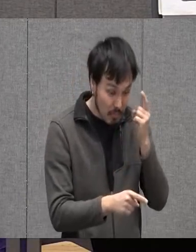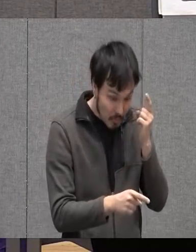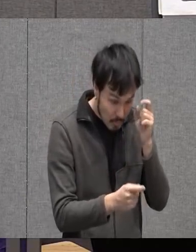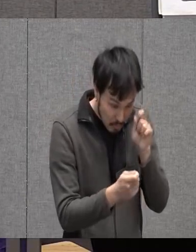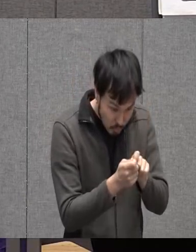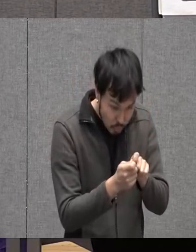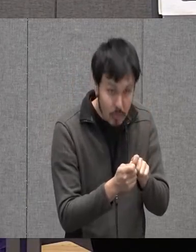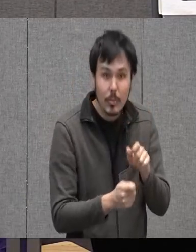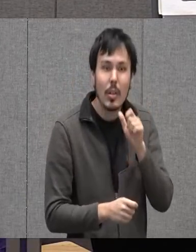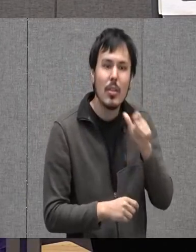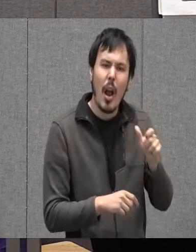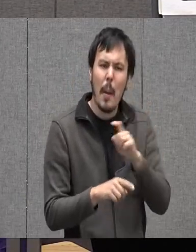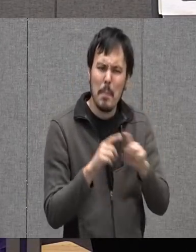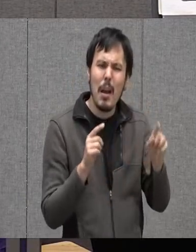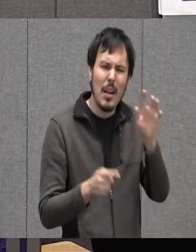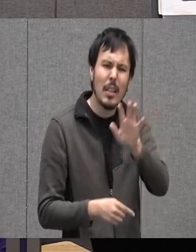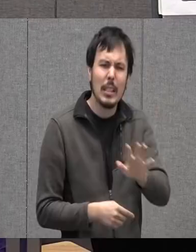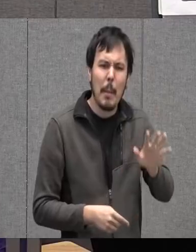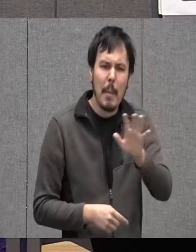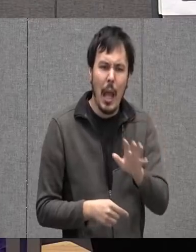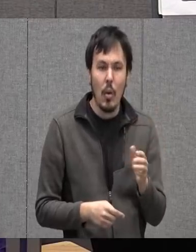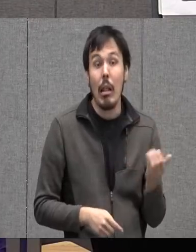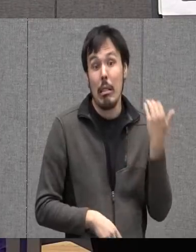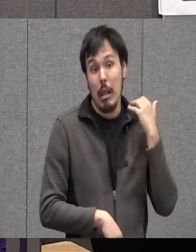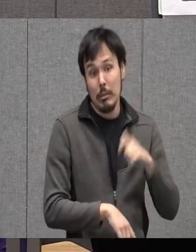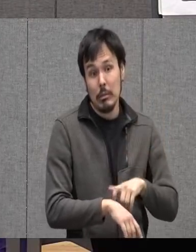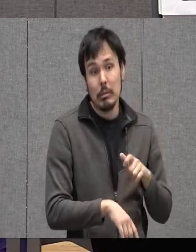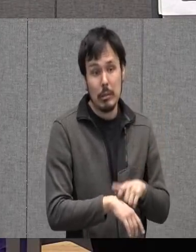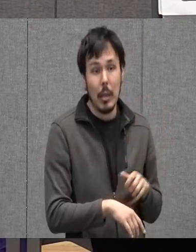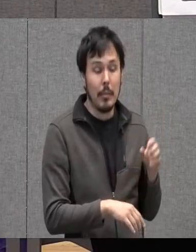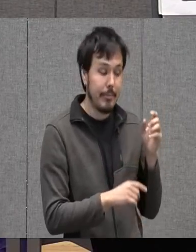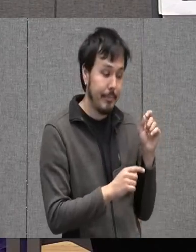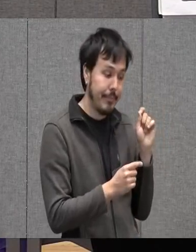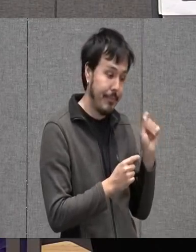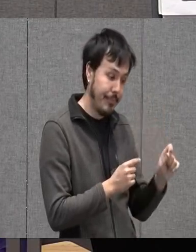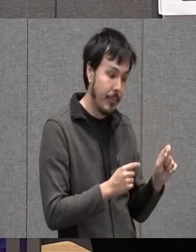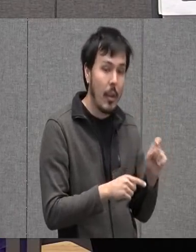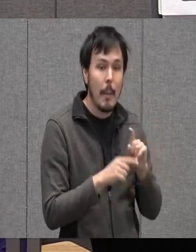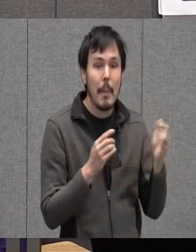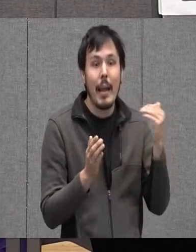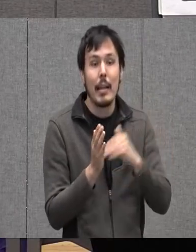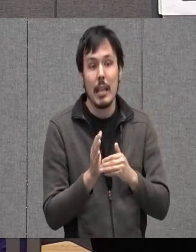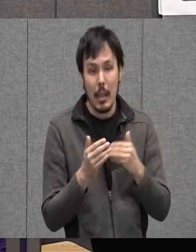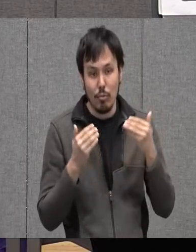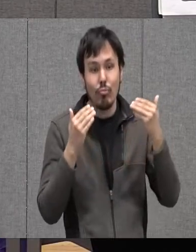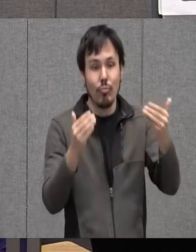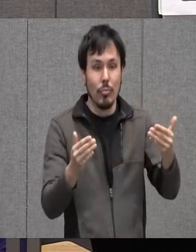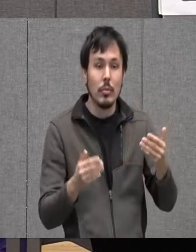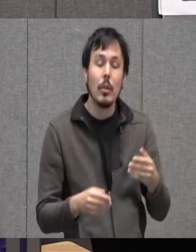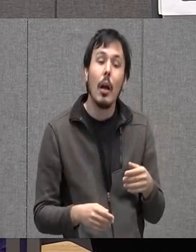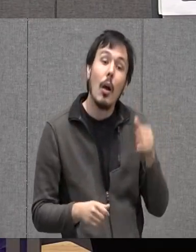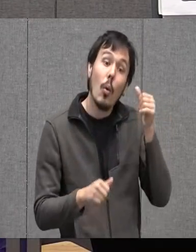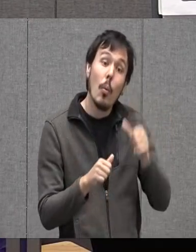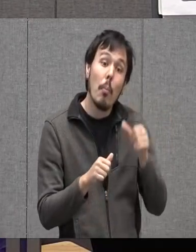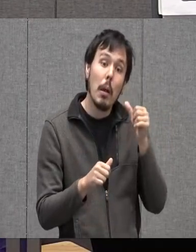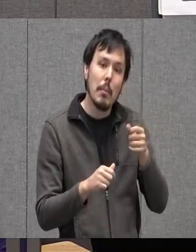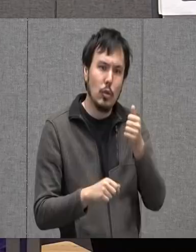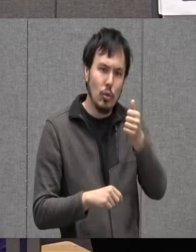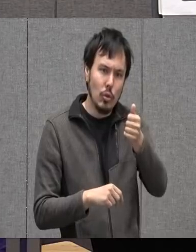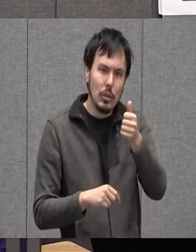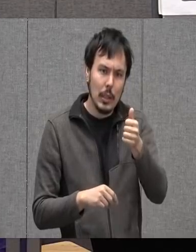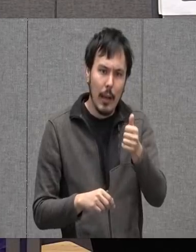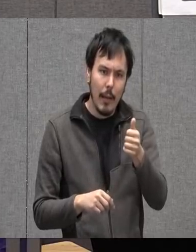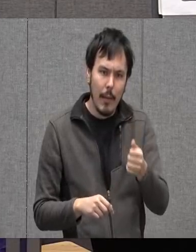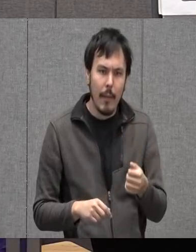we left off last time. So let's go ahead and get started on this time. Again, remember to pause me, try it on your own, and then